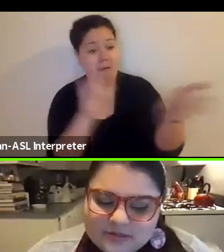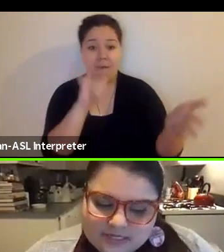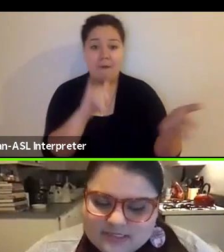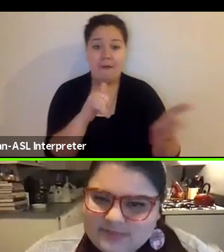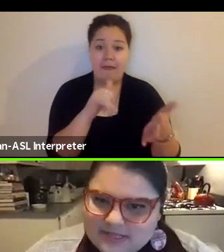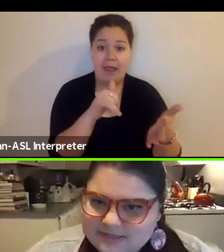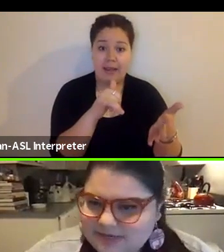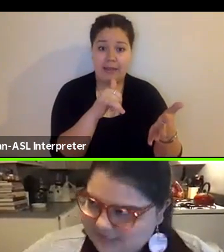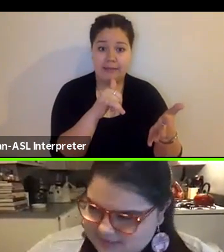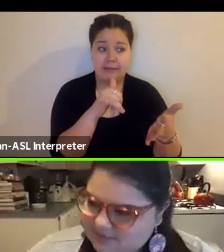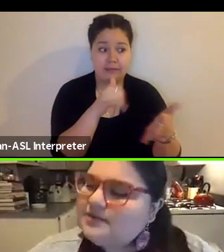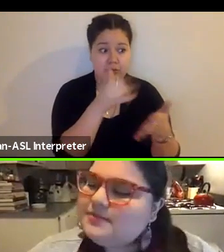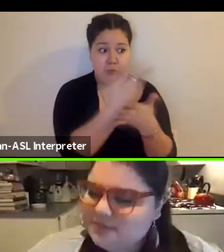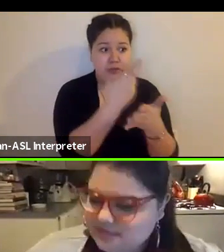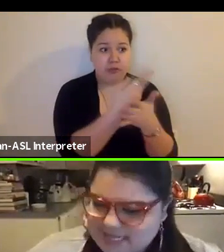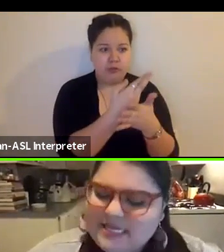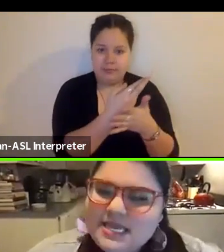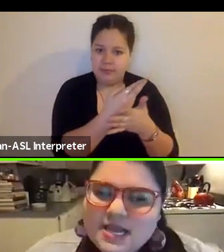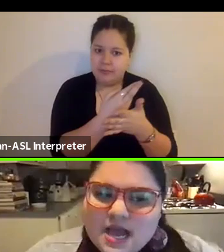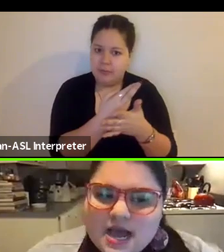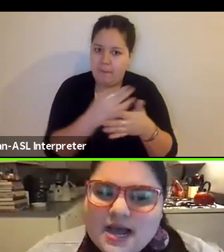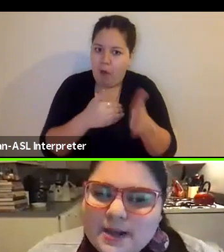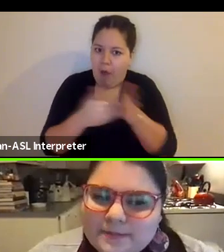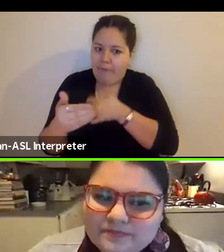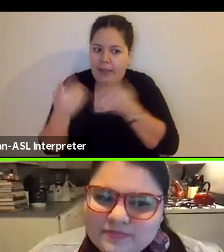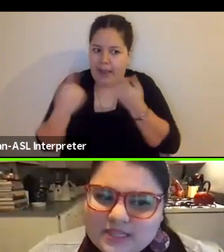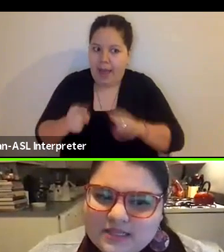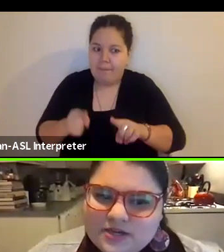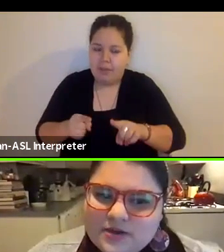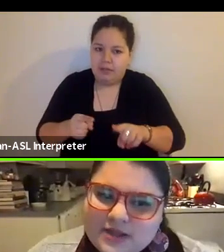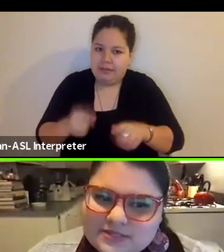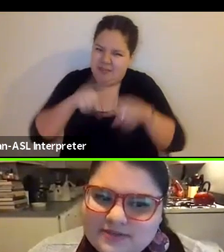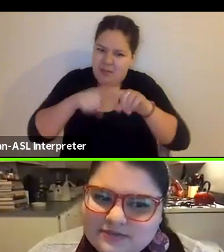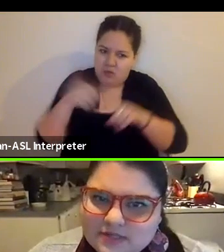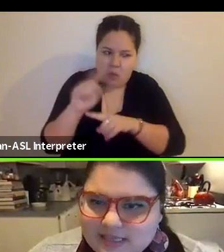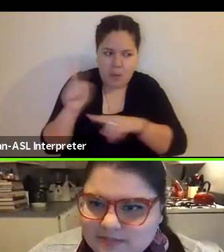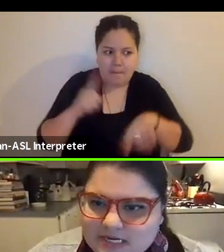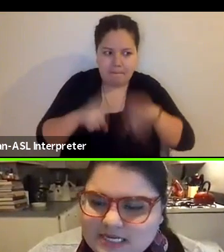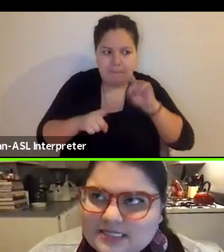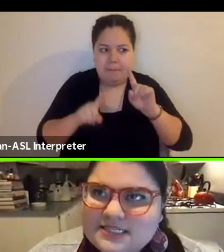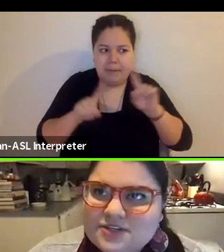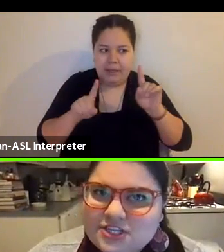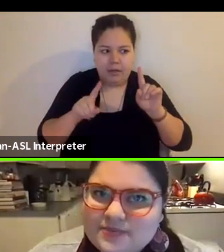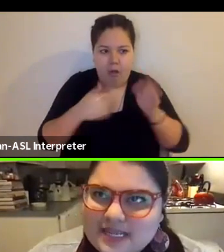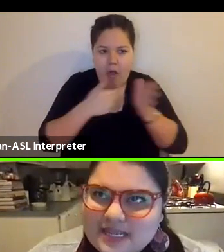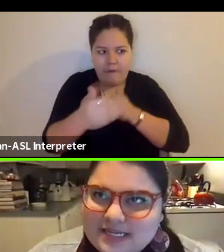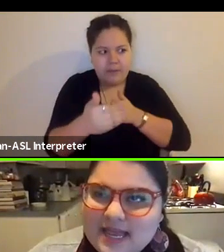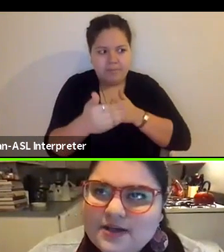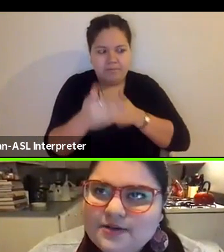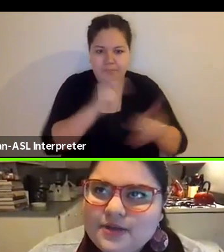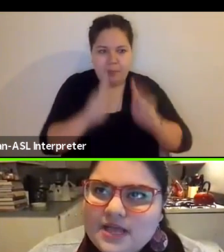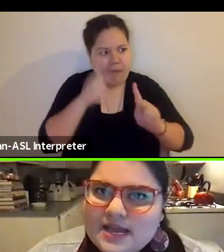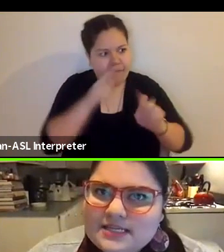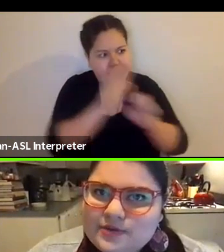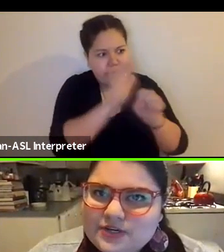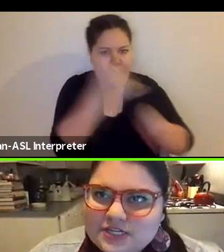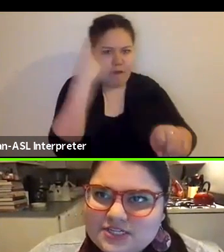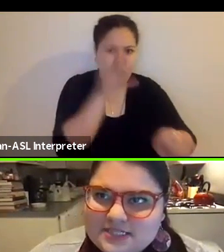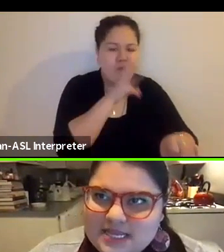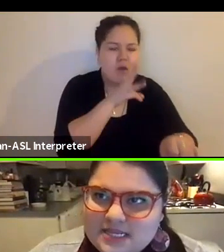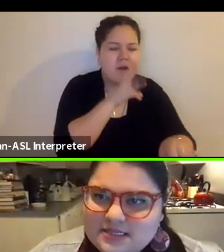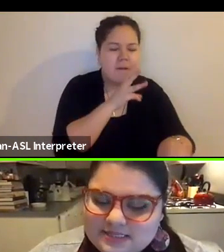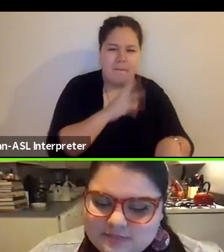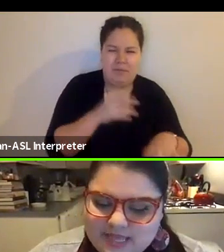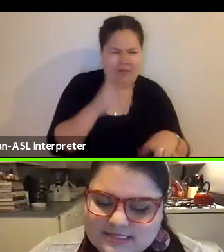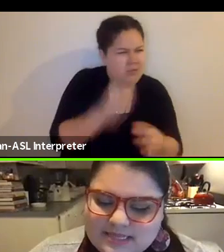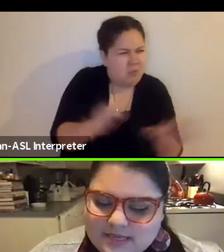were, depends on where you get them from, but most likely, how those affect frontline communities, and especially right now, as we are not just